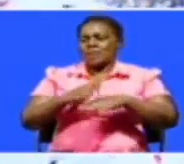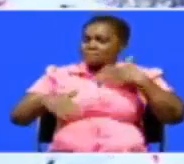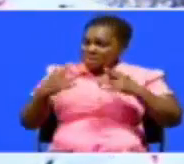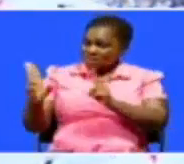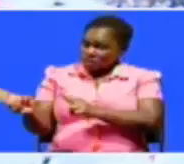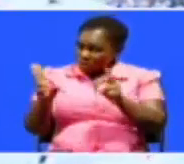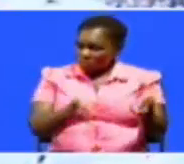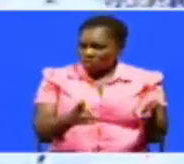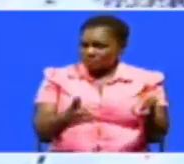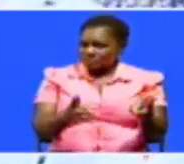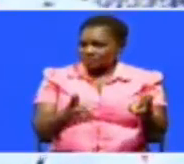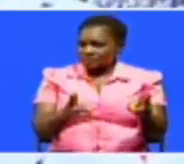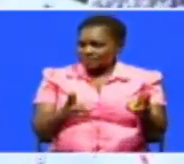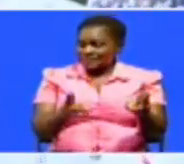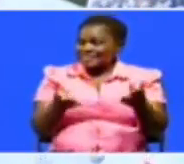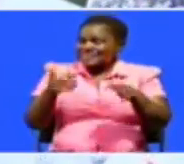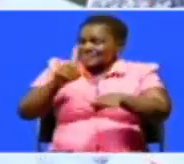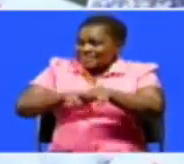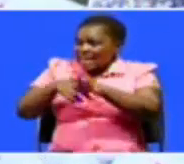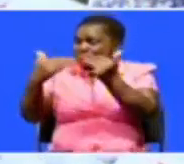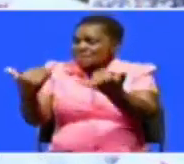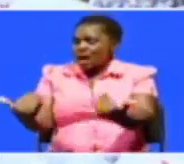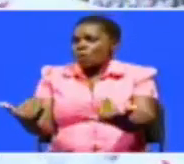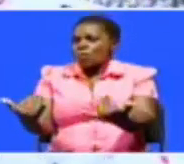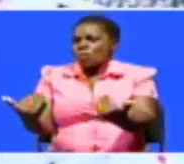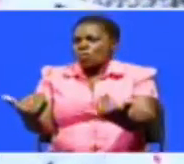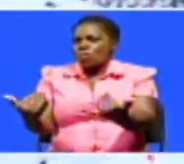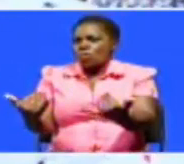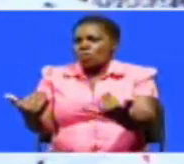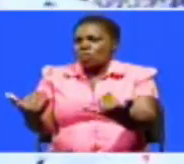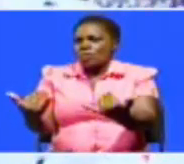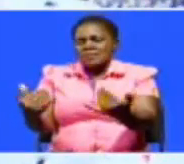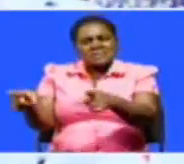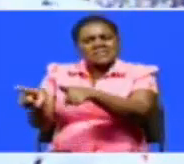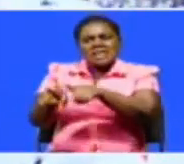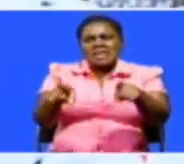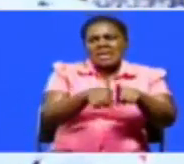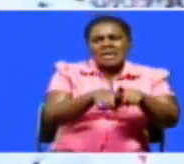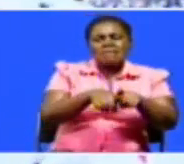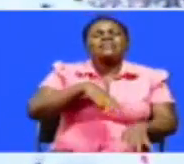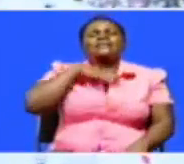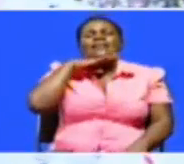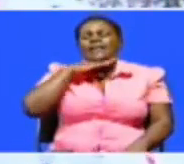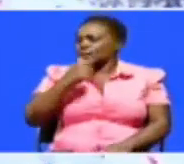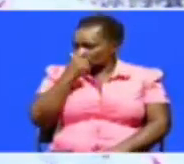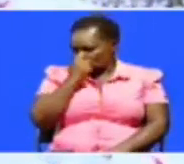Behaving normal under these circumstances is akin to having a death wish.